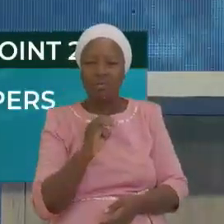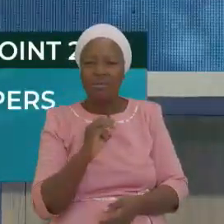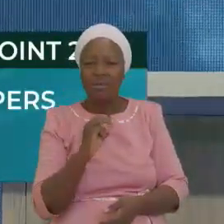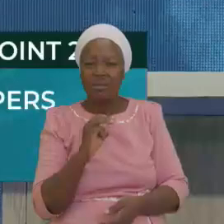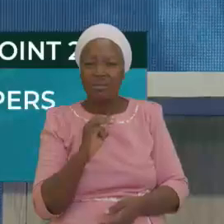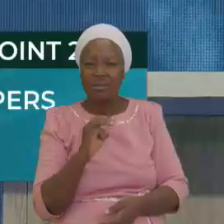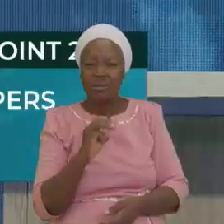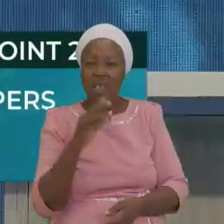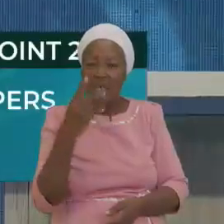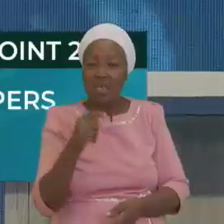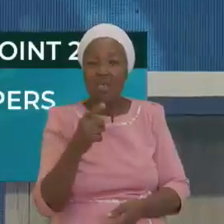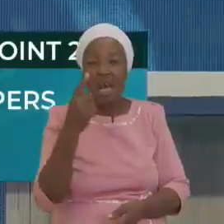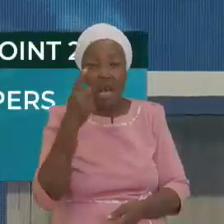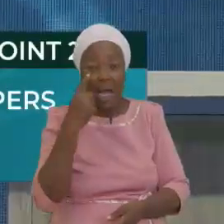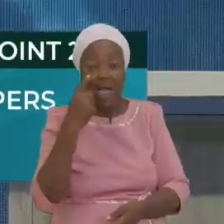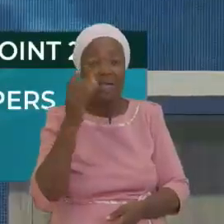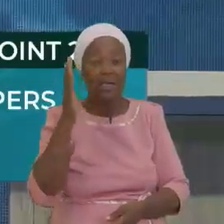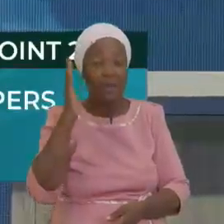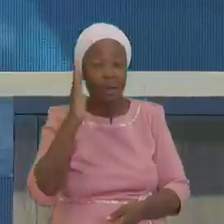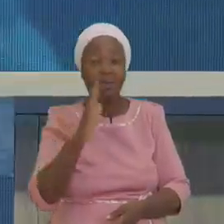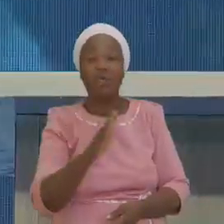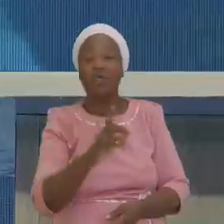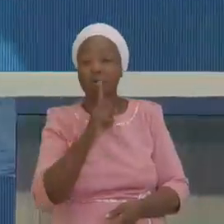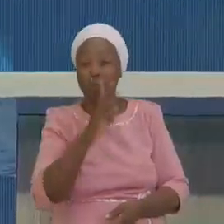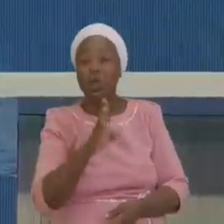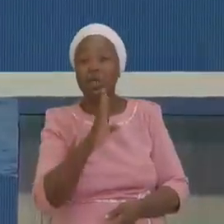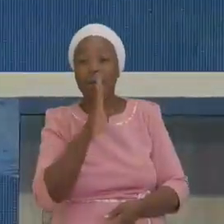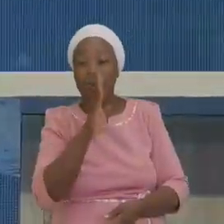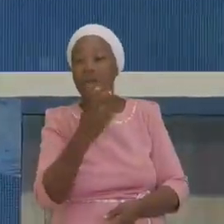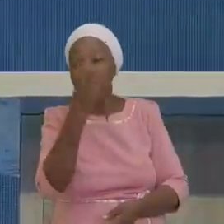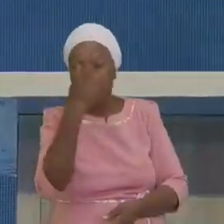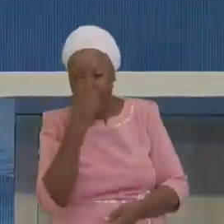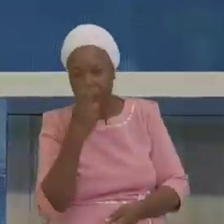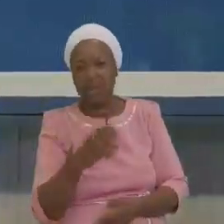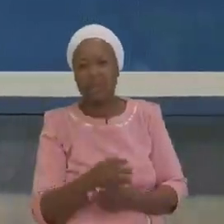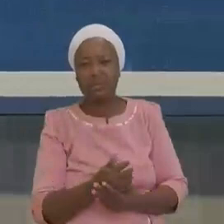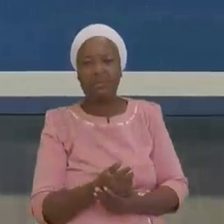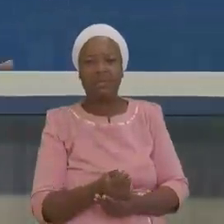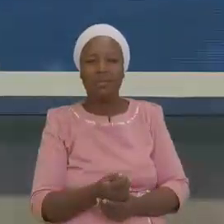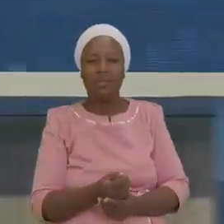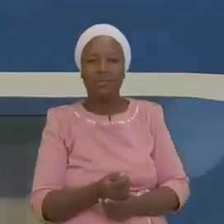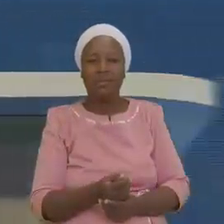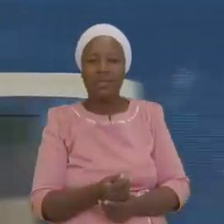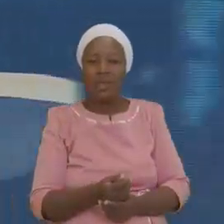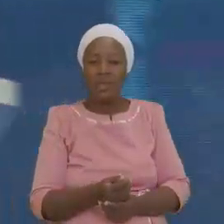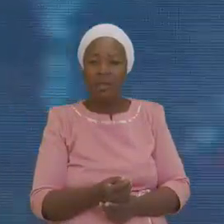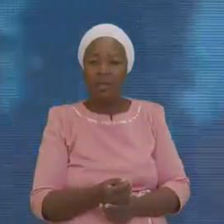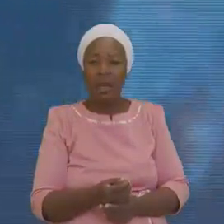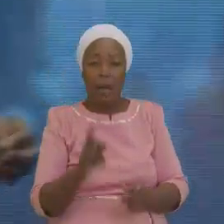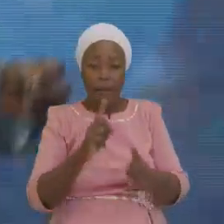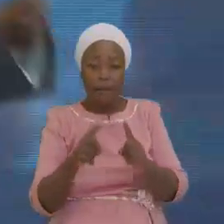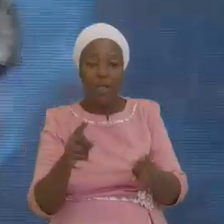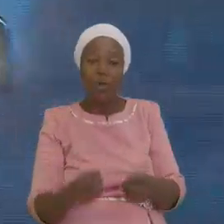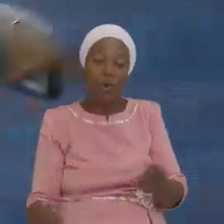the eyes will go blind. But you cast that contaminated